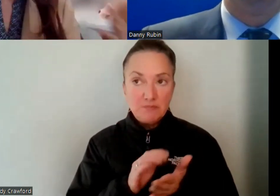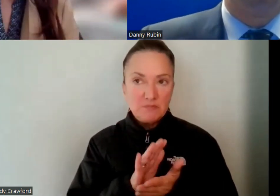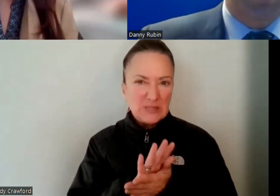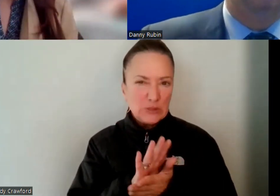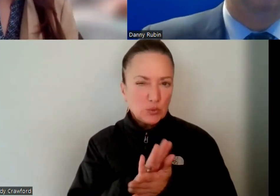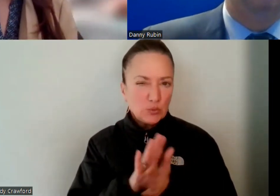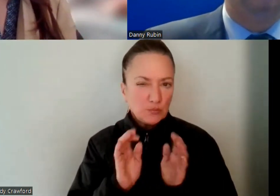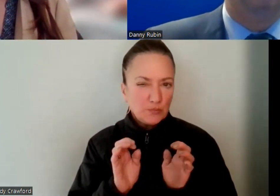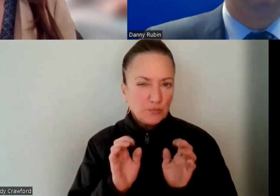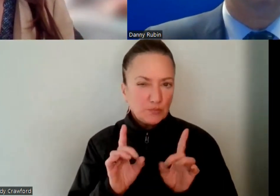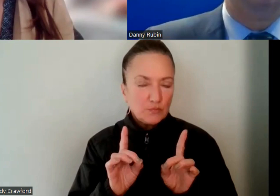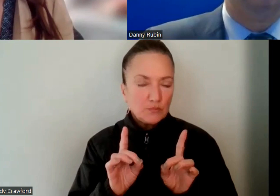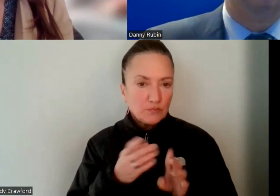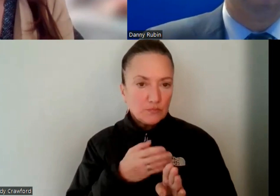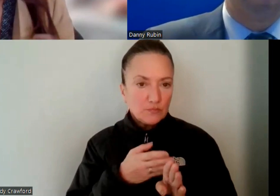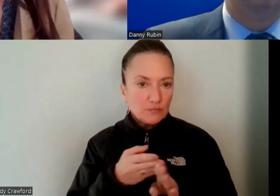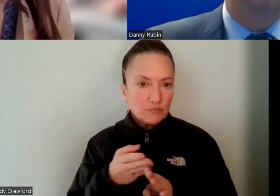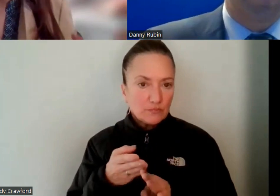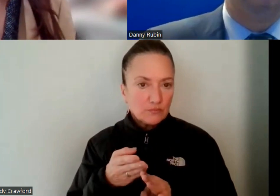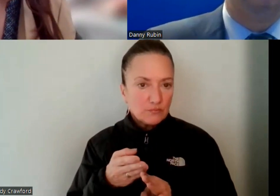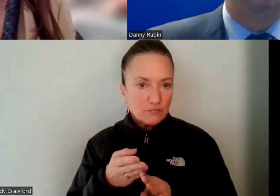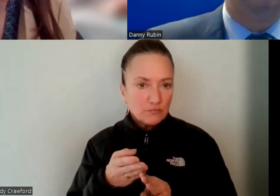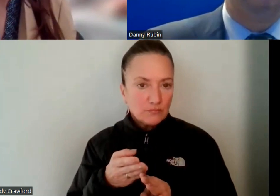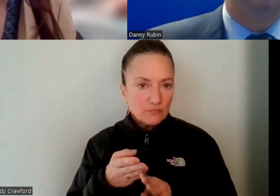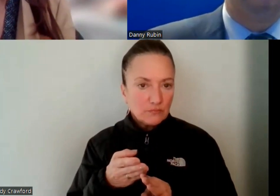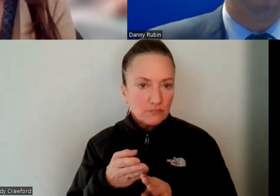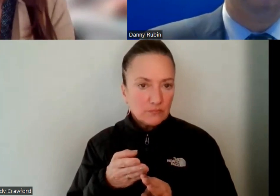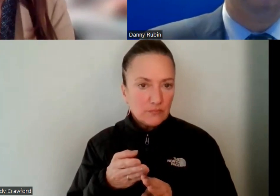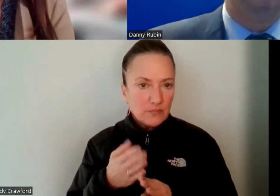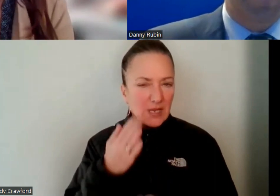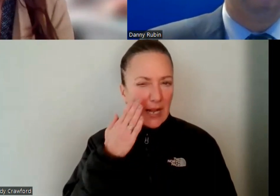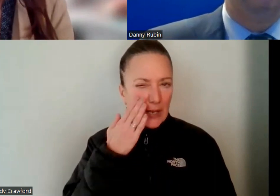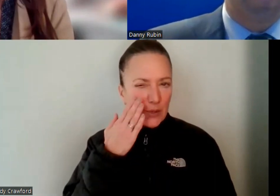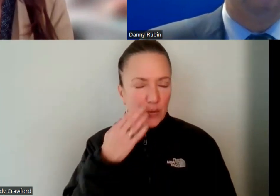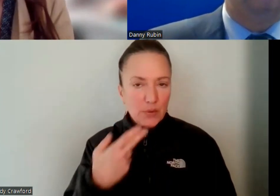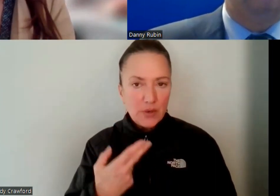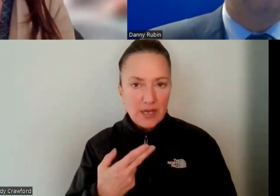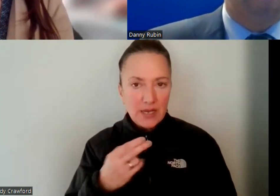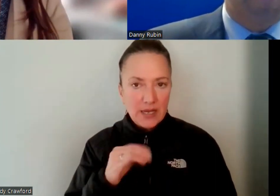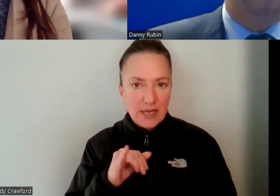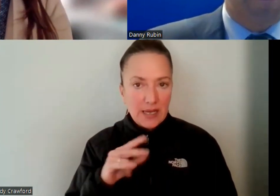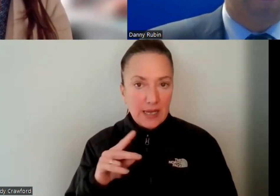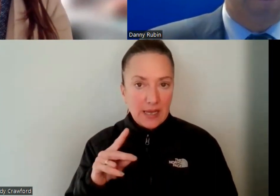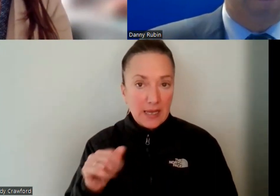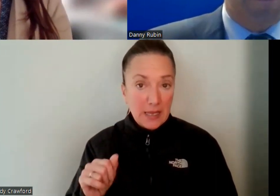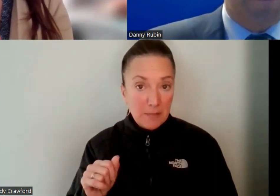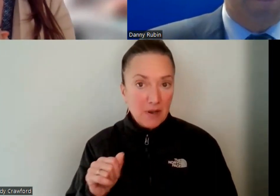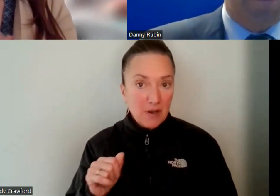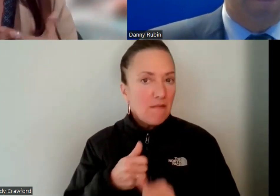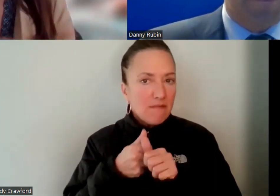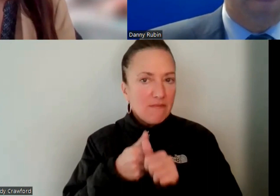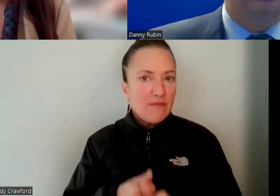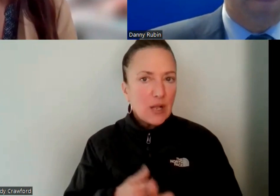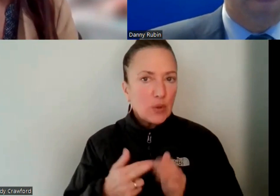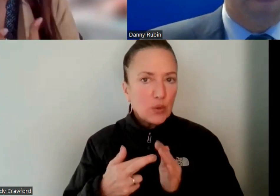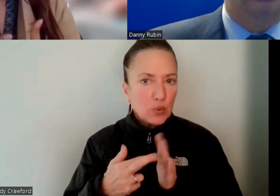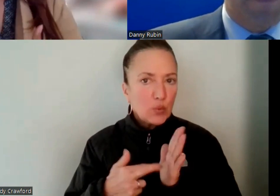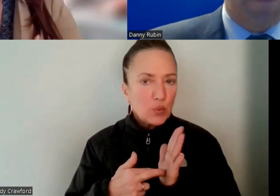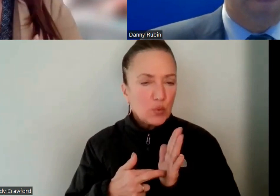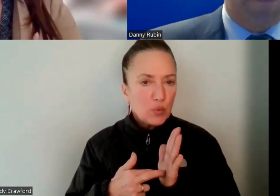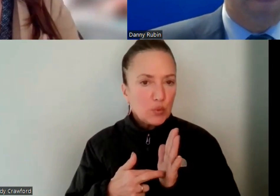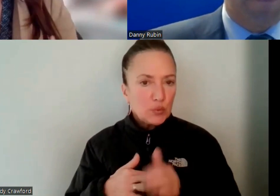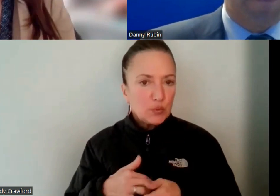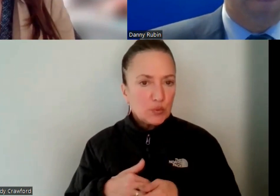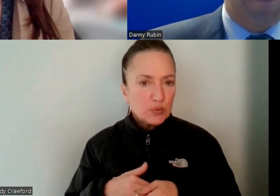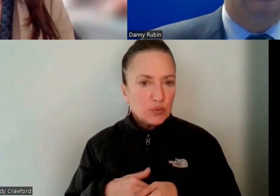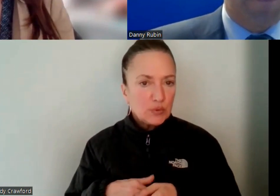education and career wise, I knew about HIPAA compliance. I don't know if you guys know yet, but I knew about it, but